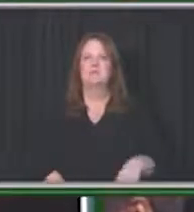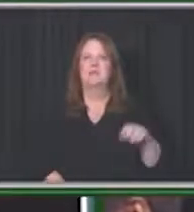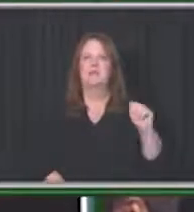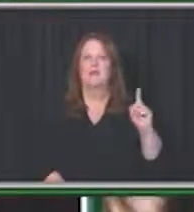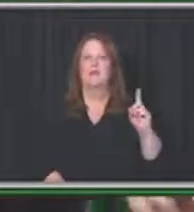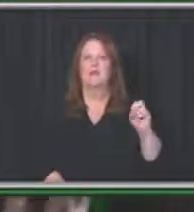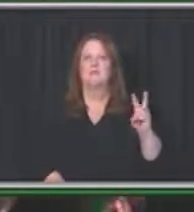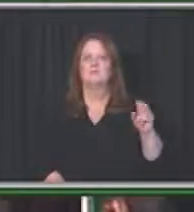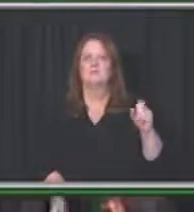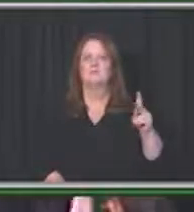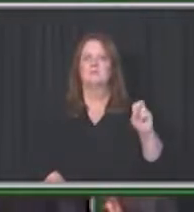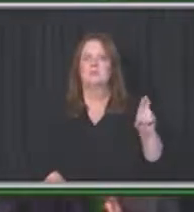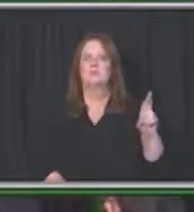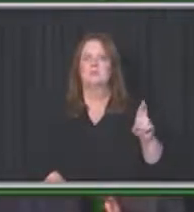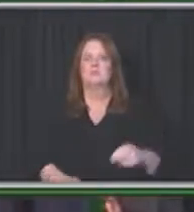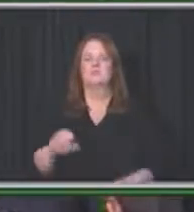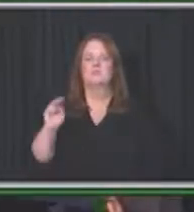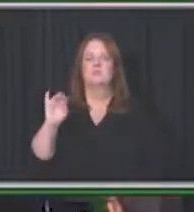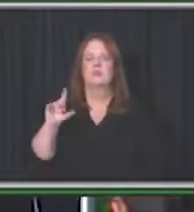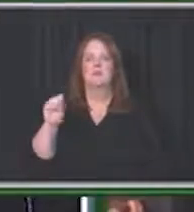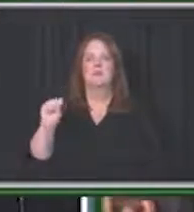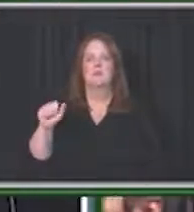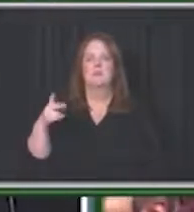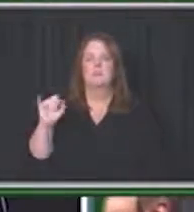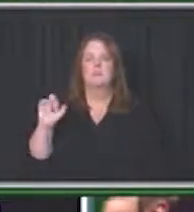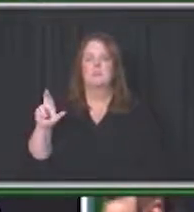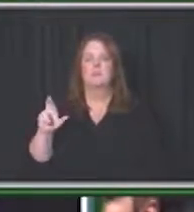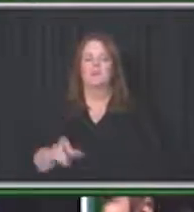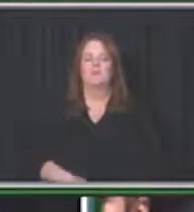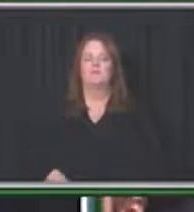Andrew Spencer Krause. Vanessa Pilar.